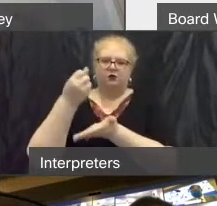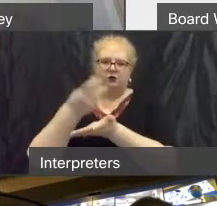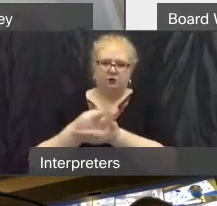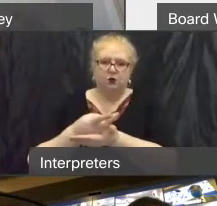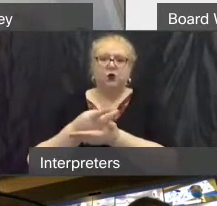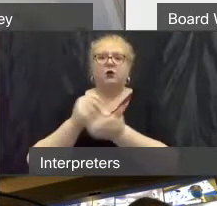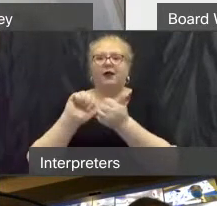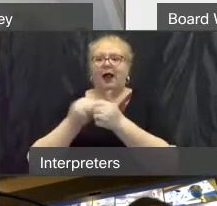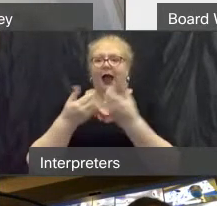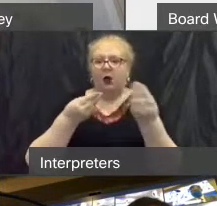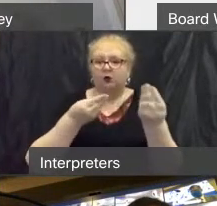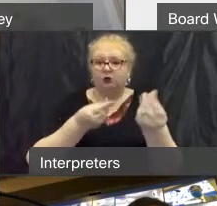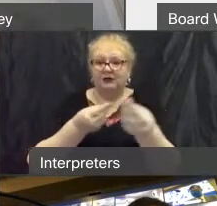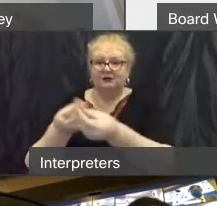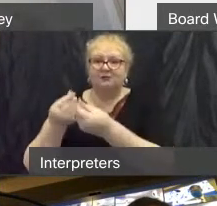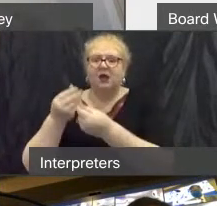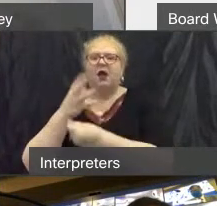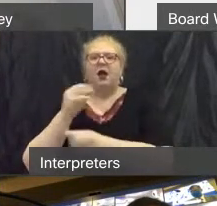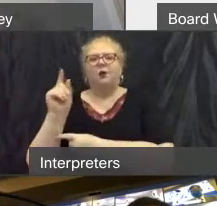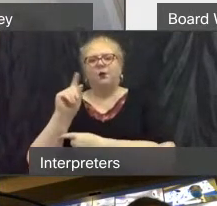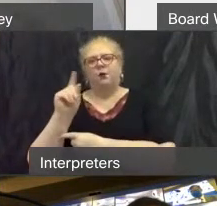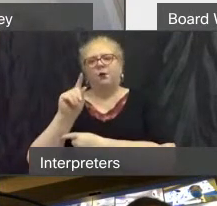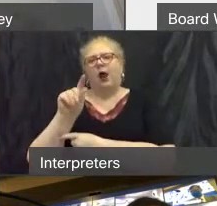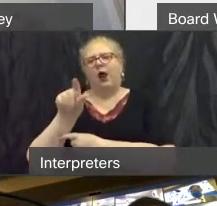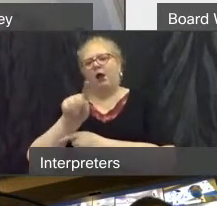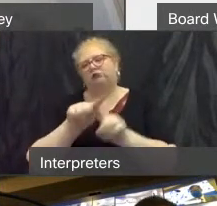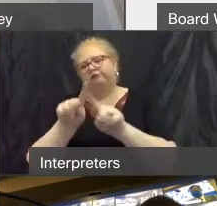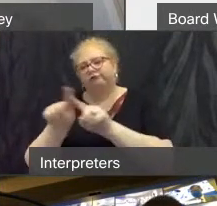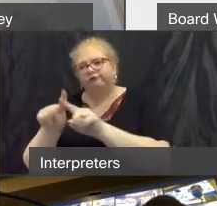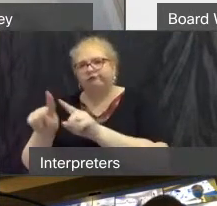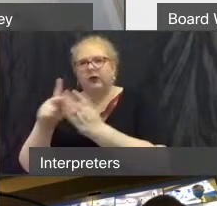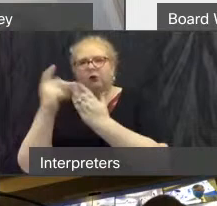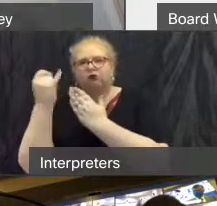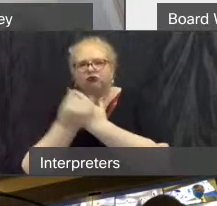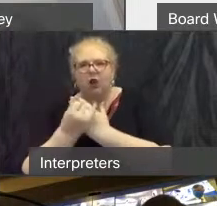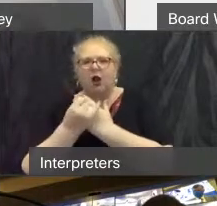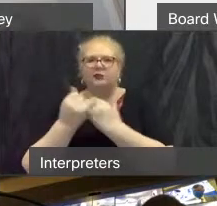then where we are with the different projects.